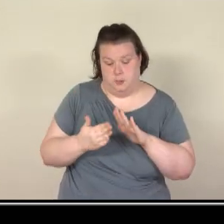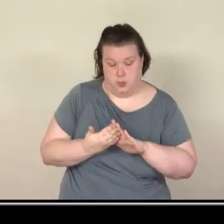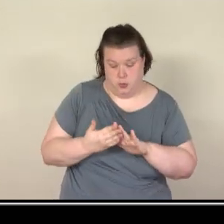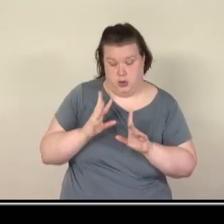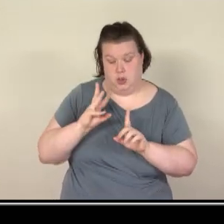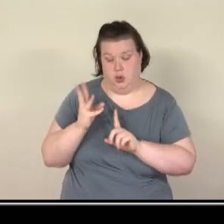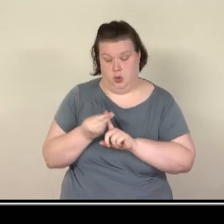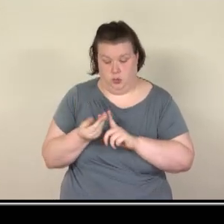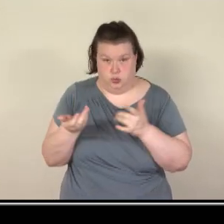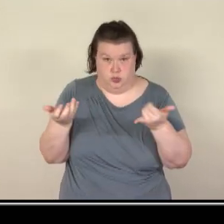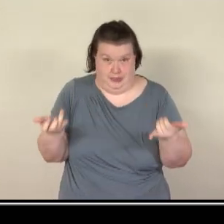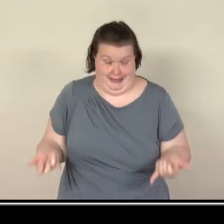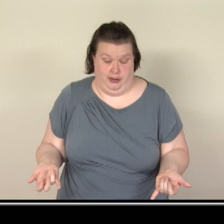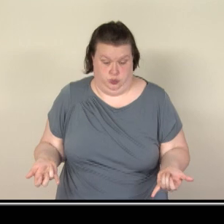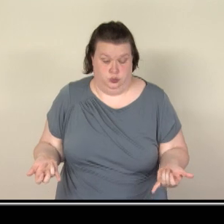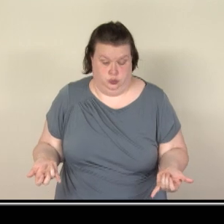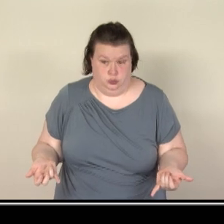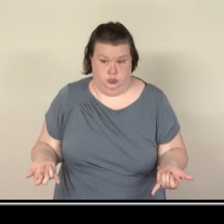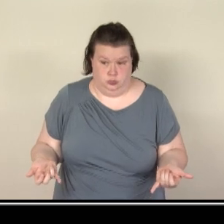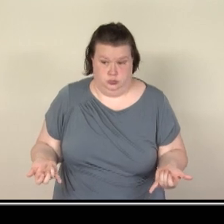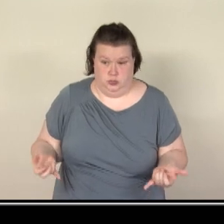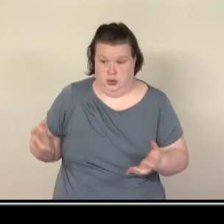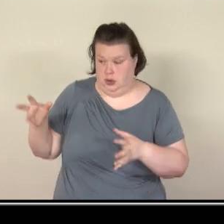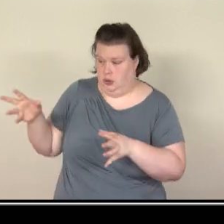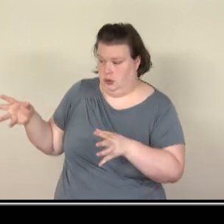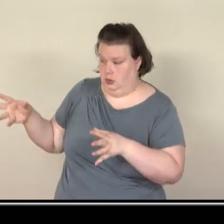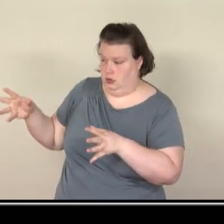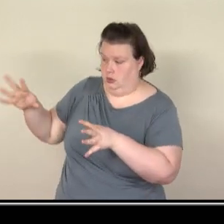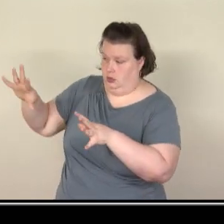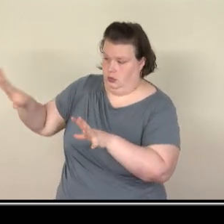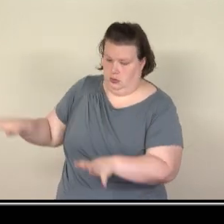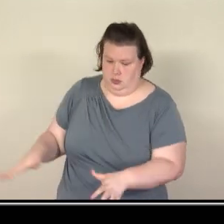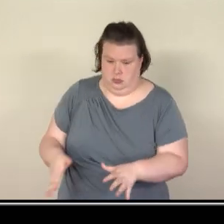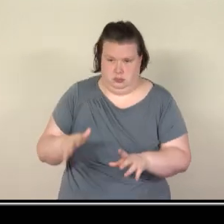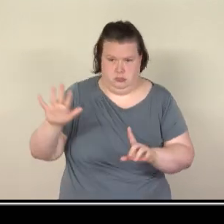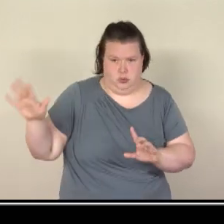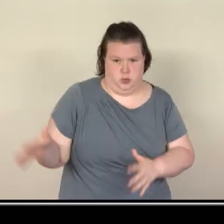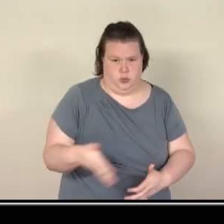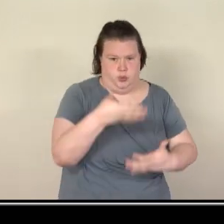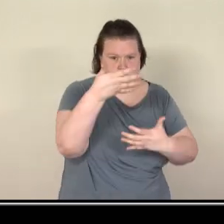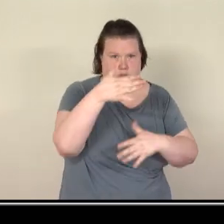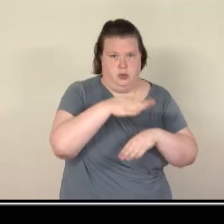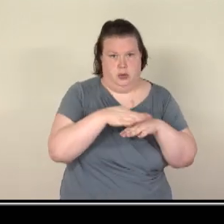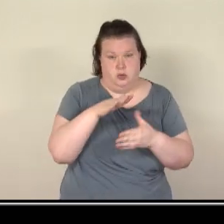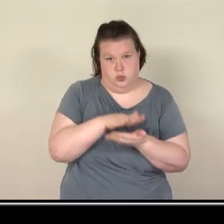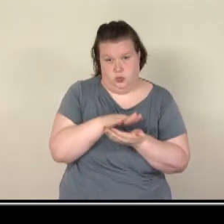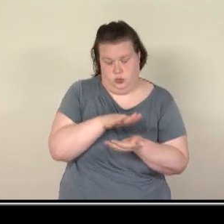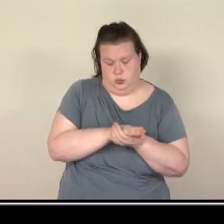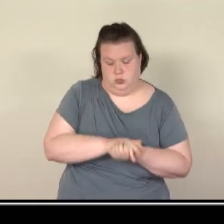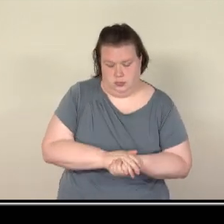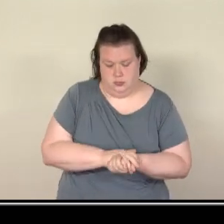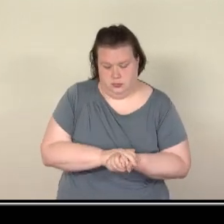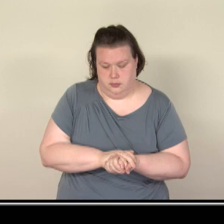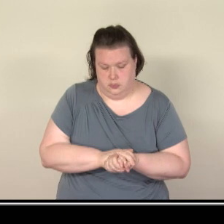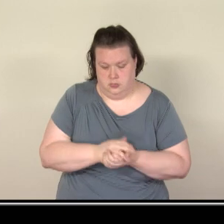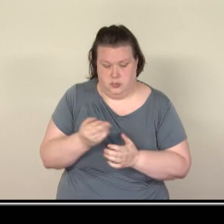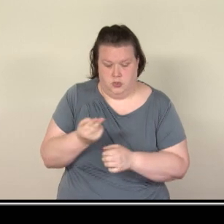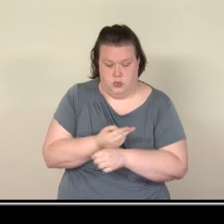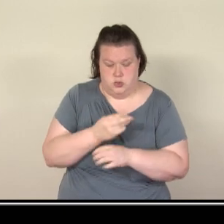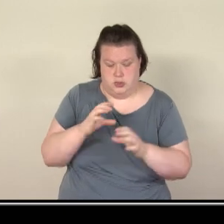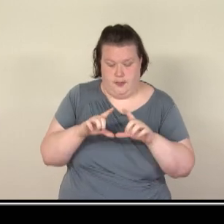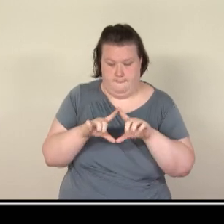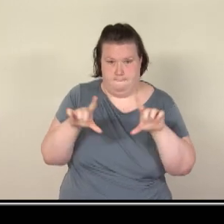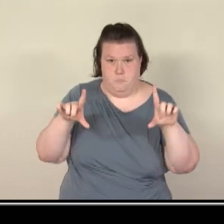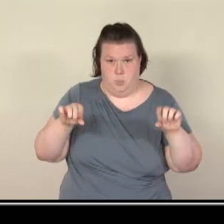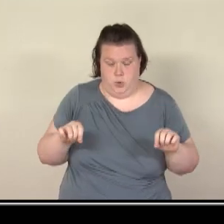at that campus now. And how can we pull that into this new school design? And so using some warmer materials, getting that brick, that